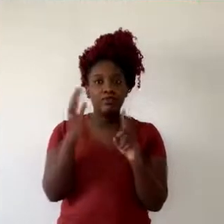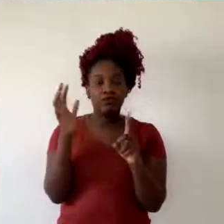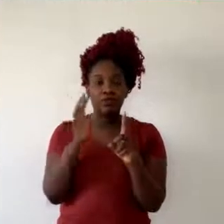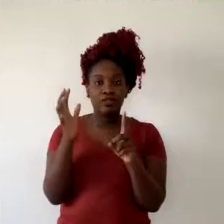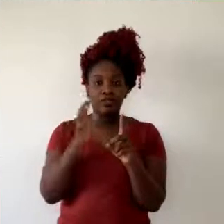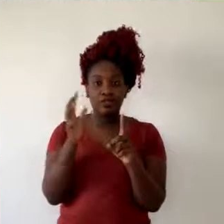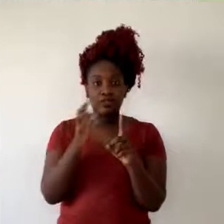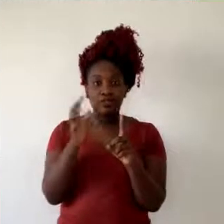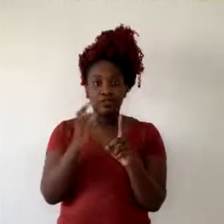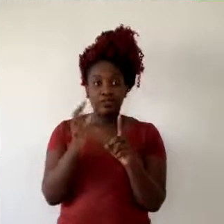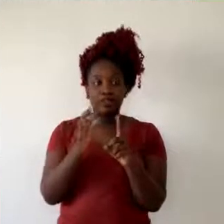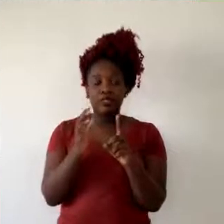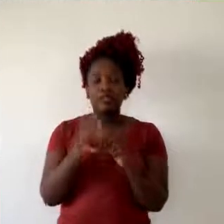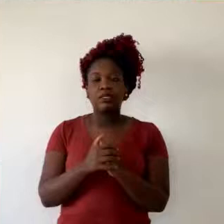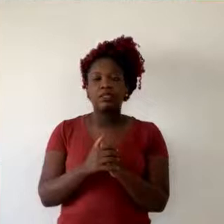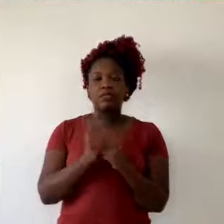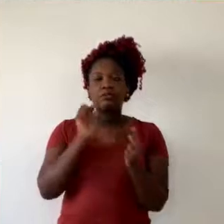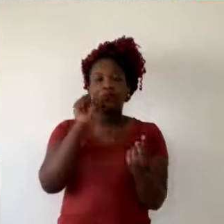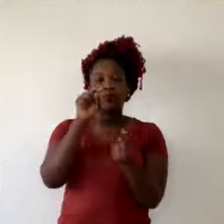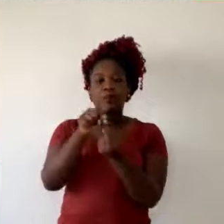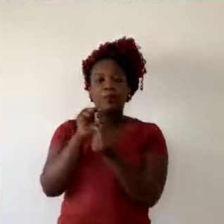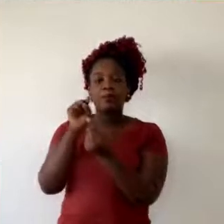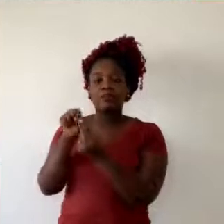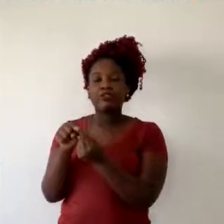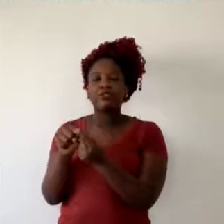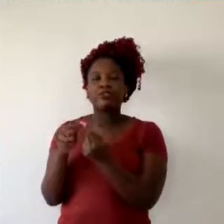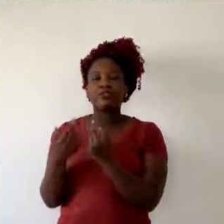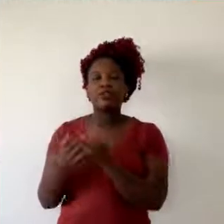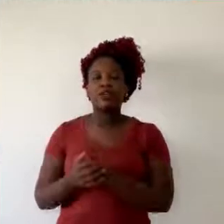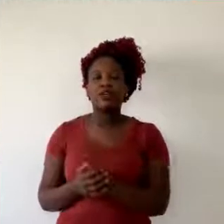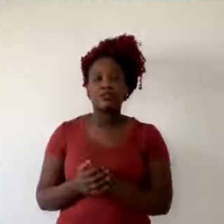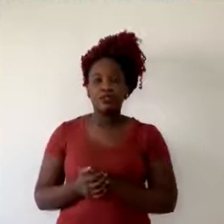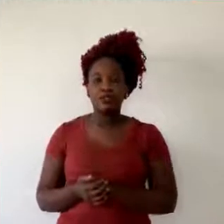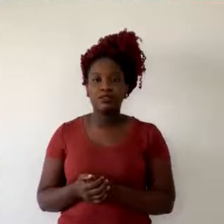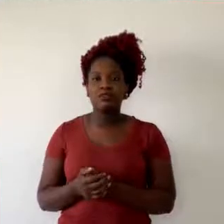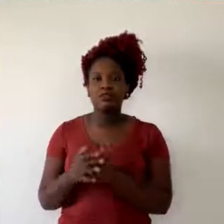reflects on the reasons why, for example,